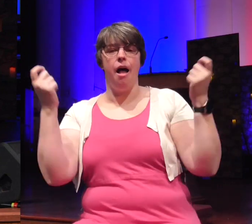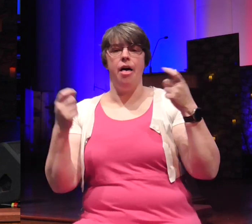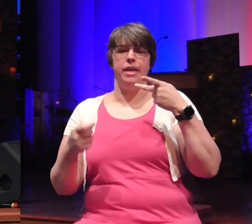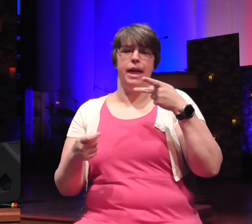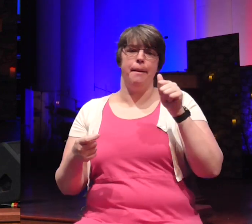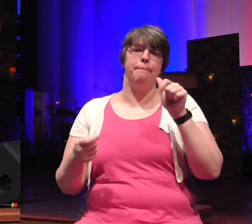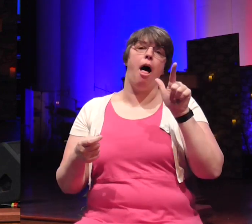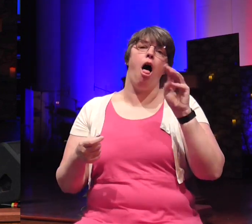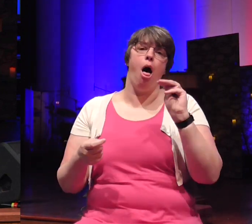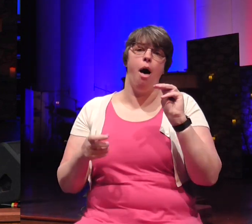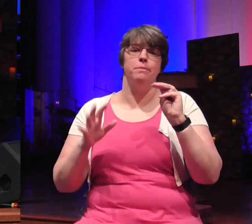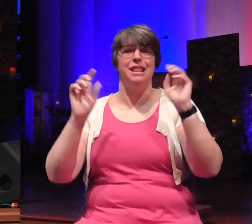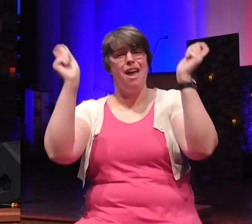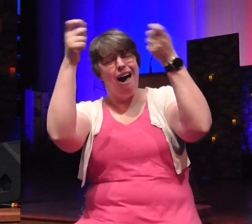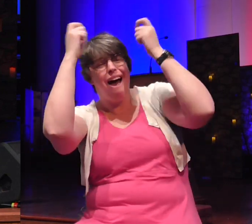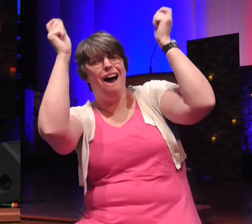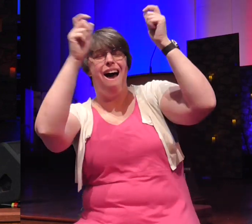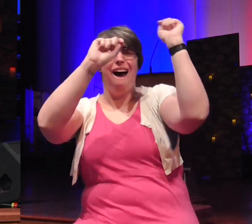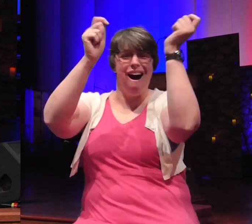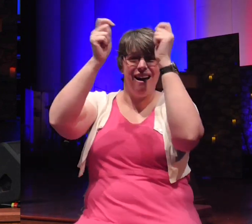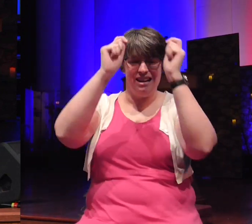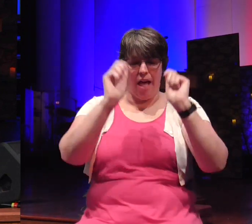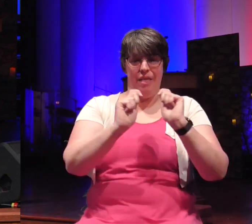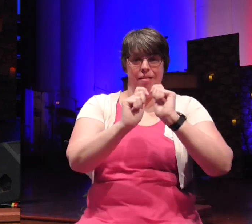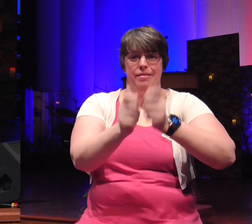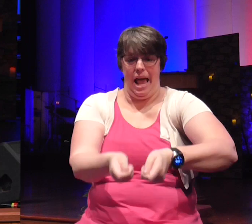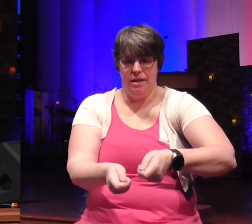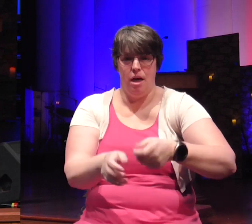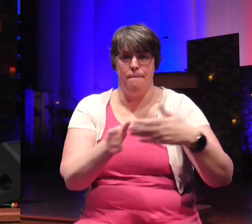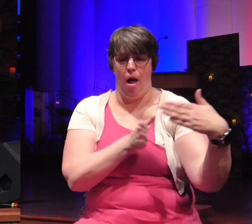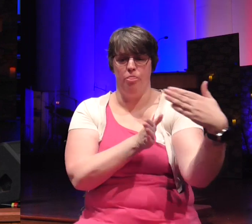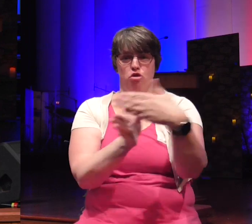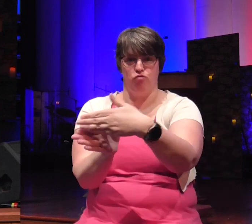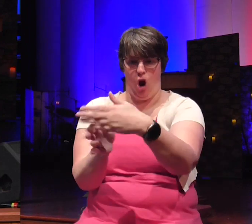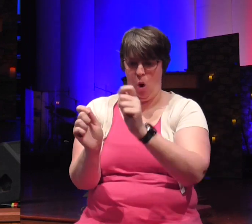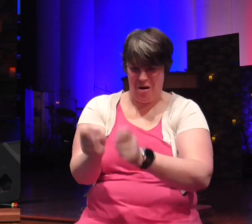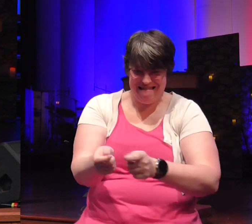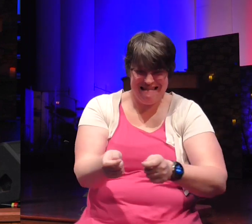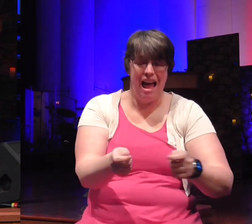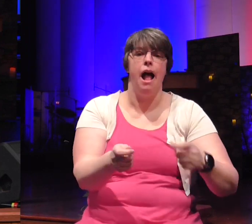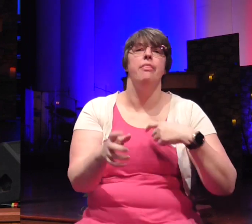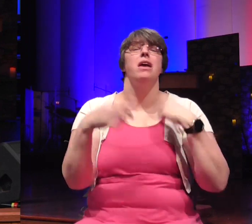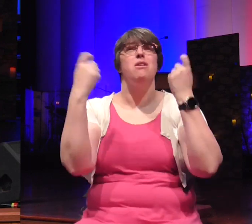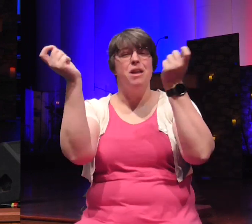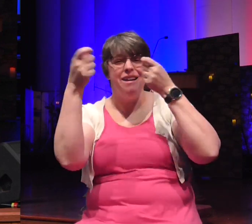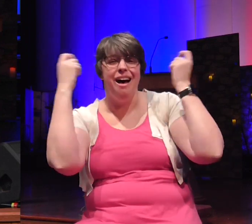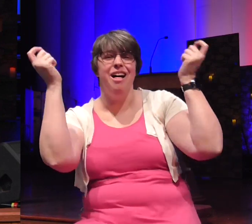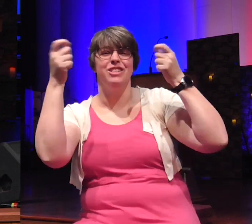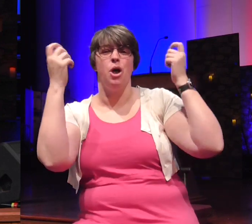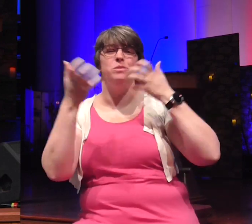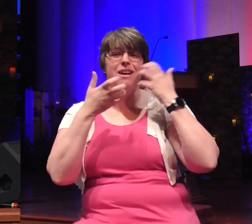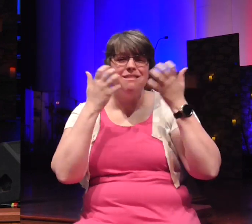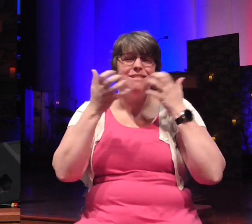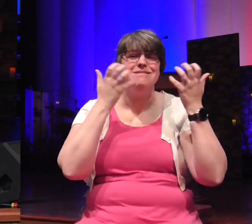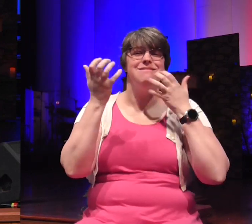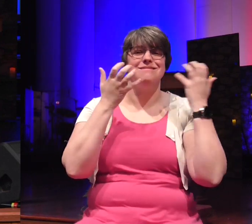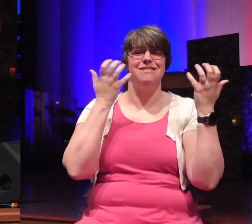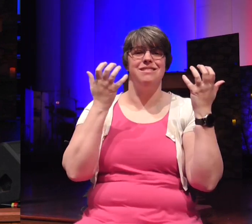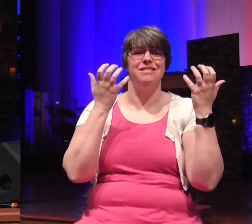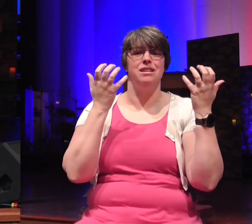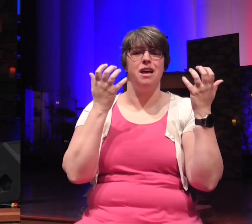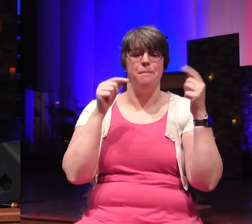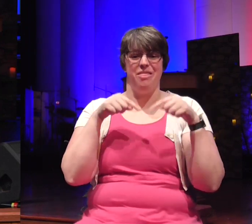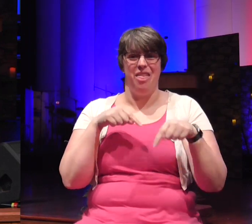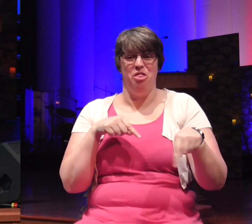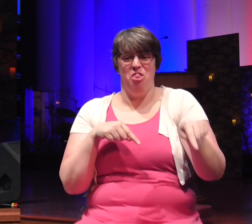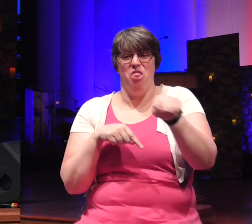fronds and laid them on the road in front of them as they entered. And they were all yelling, Hosanna! And yet those very same people would